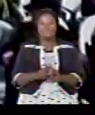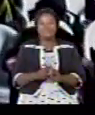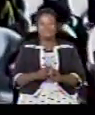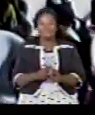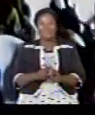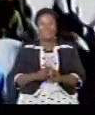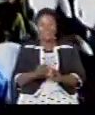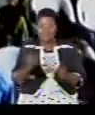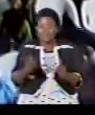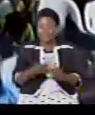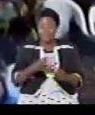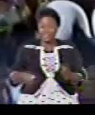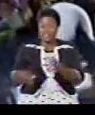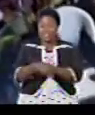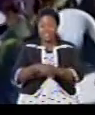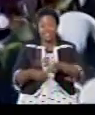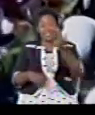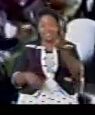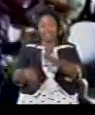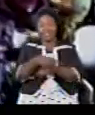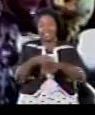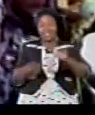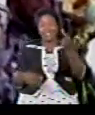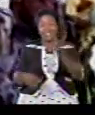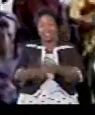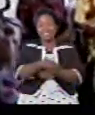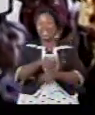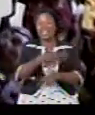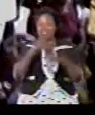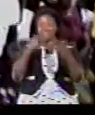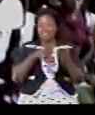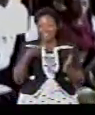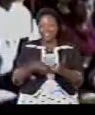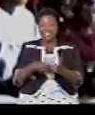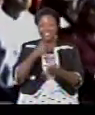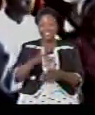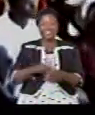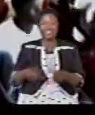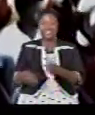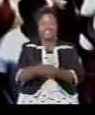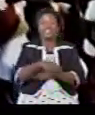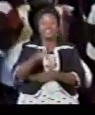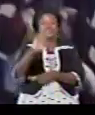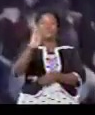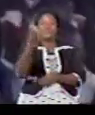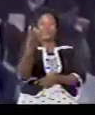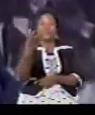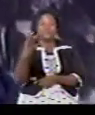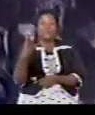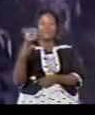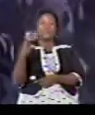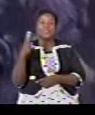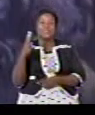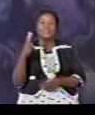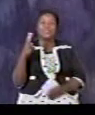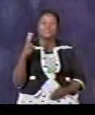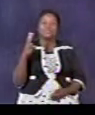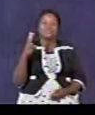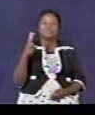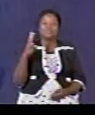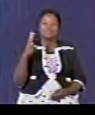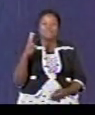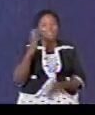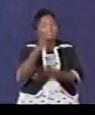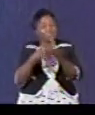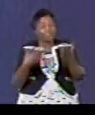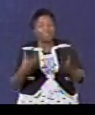First day, second day, third day, and this is day number four.